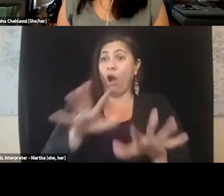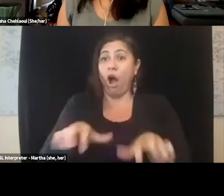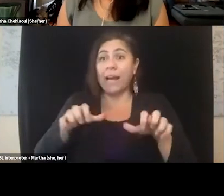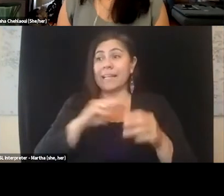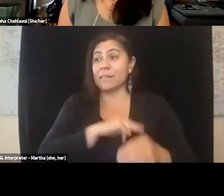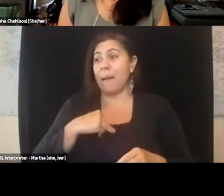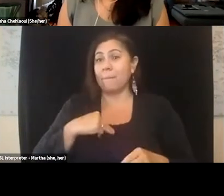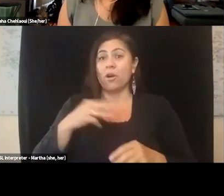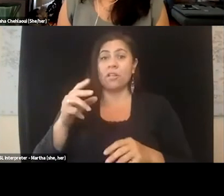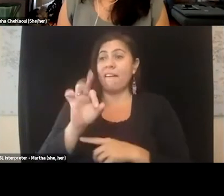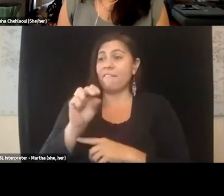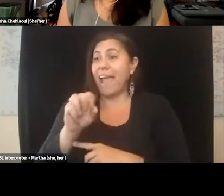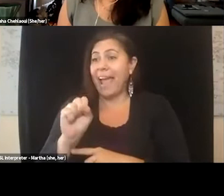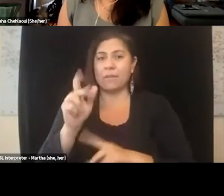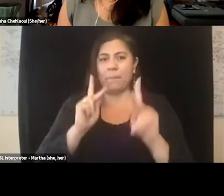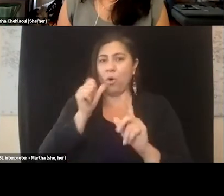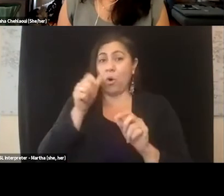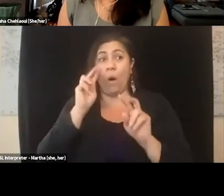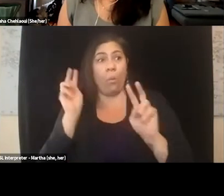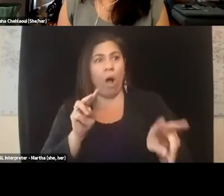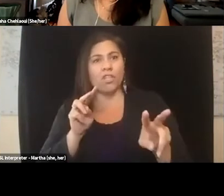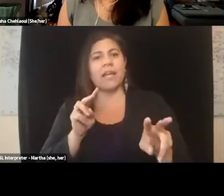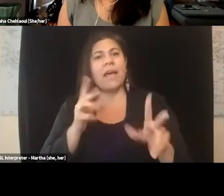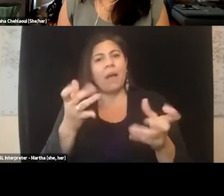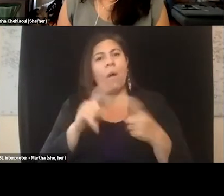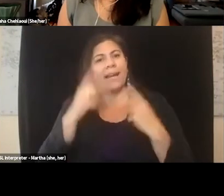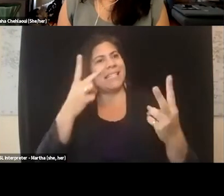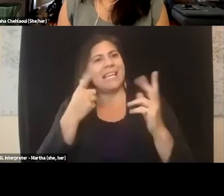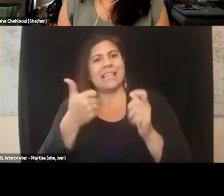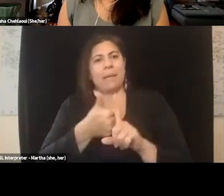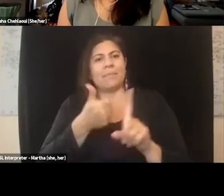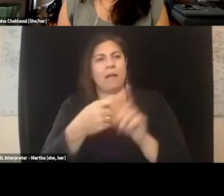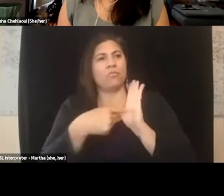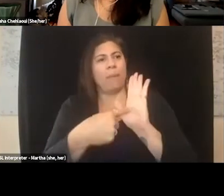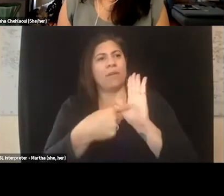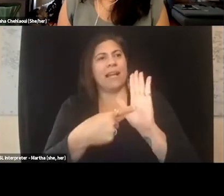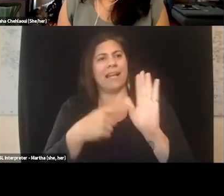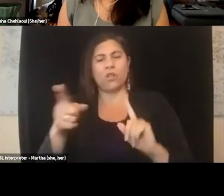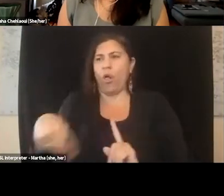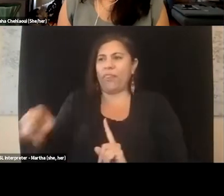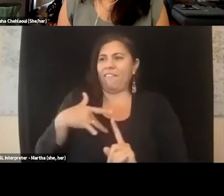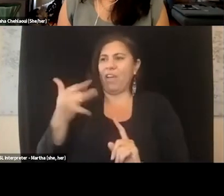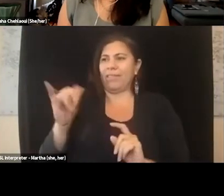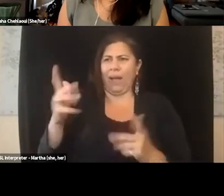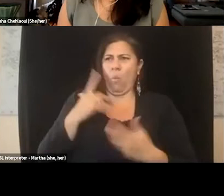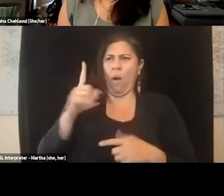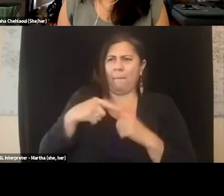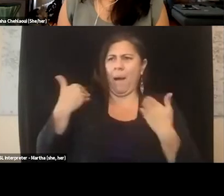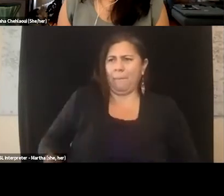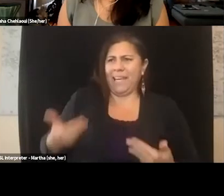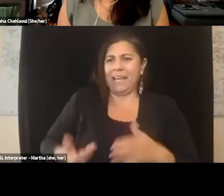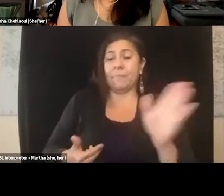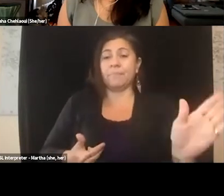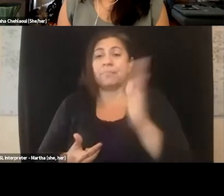people that are watching just want to see themselves reflected, because they're like, well, what about me? And so, yeah, Yasmine, yes, please. Azita, the only reason why we're